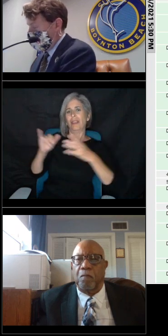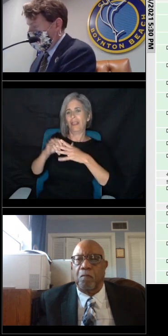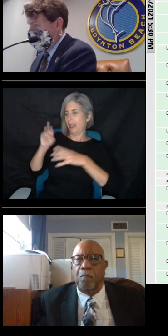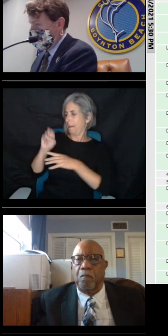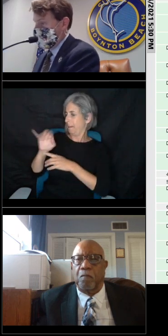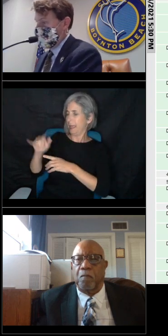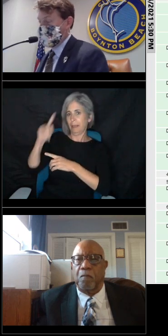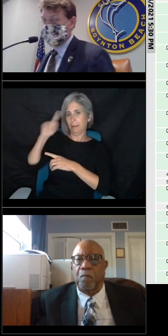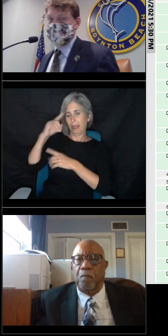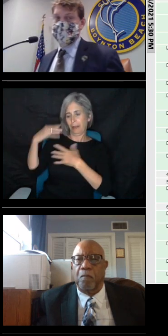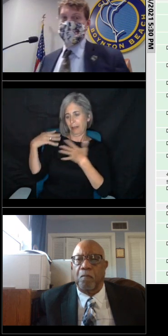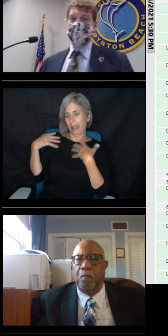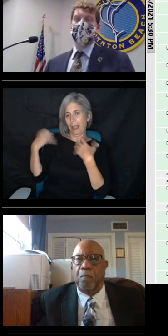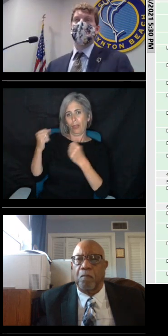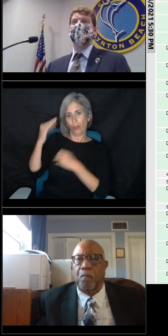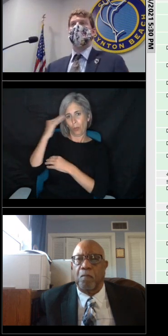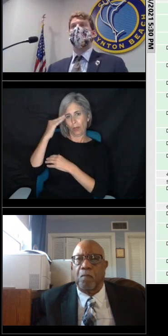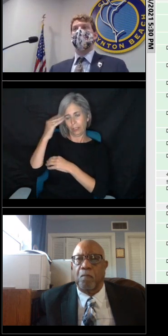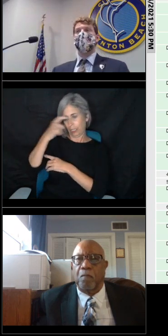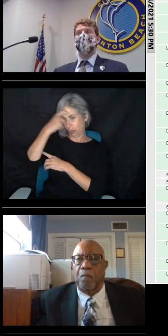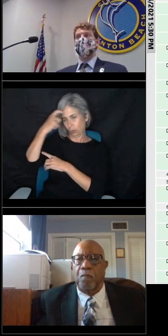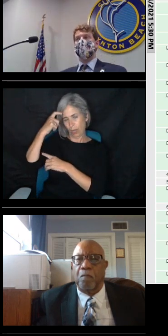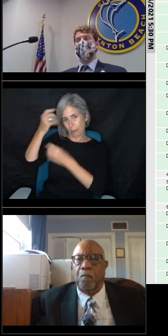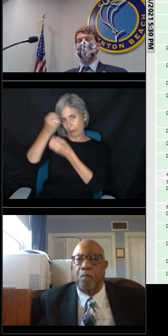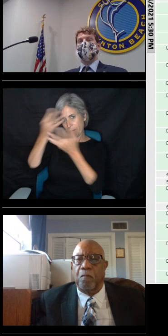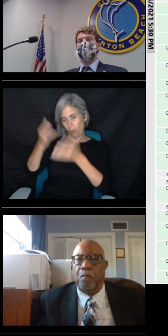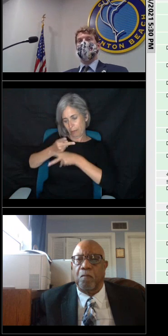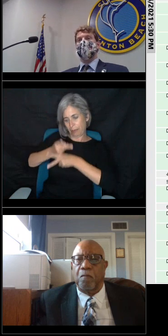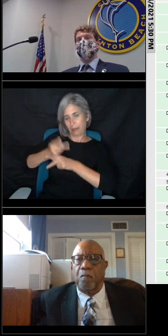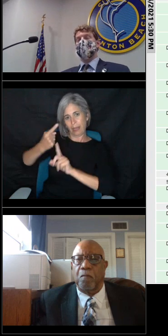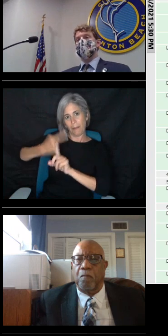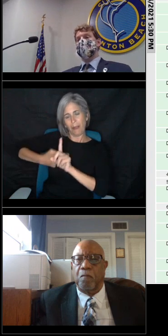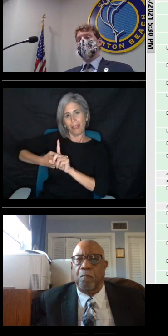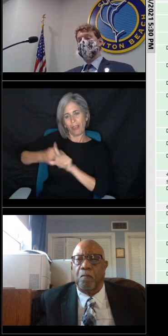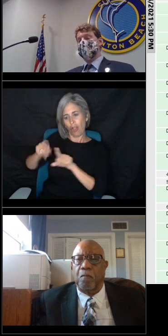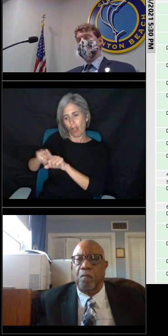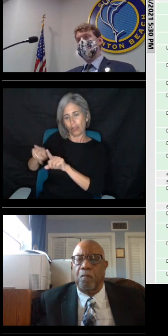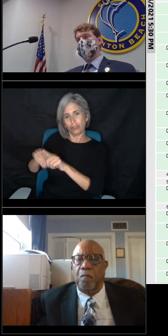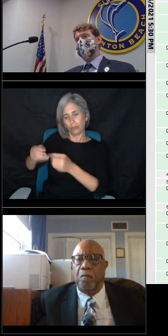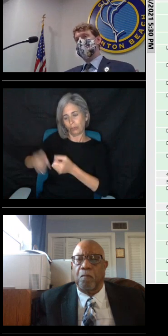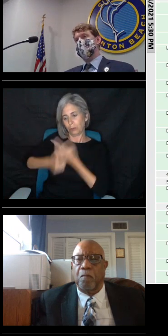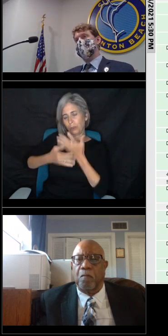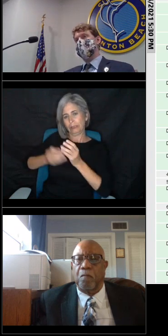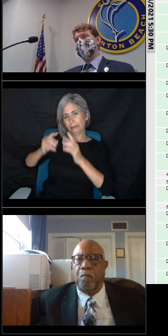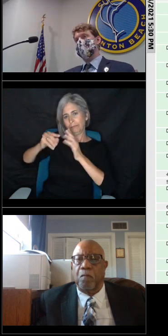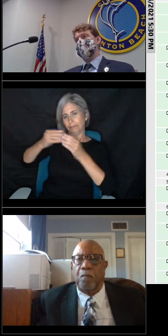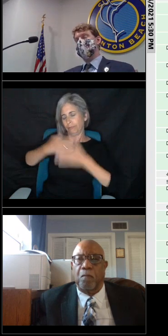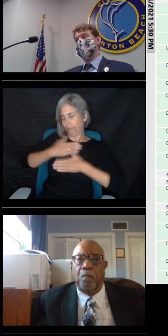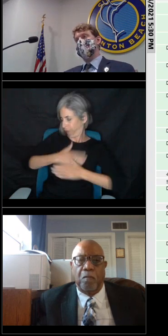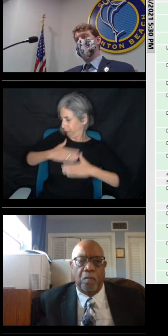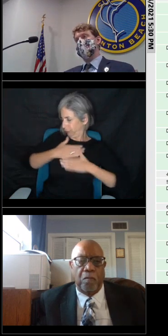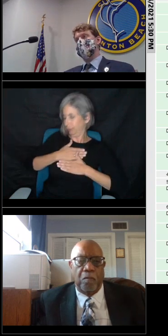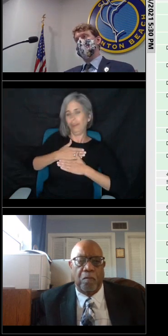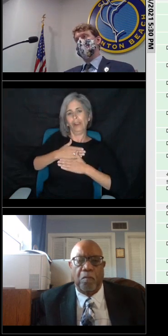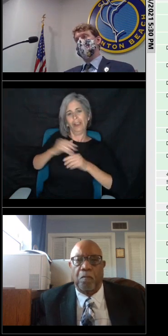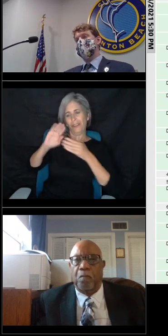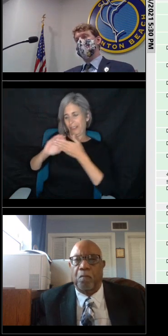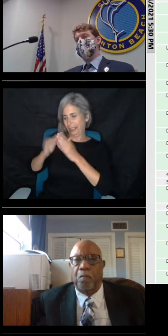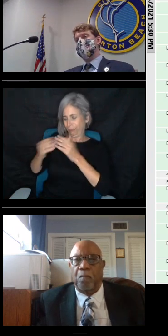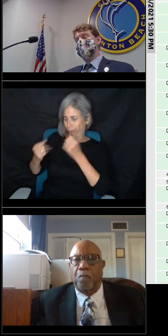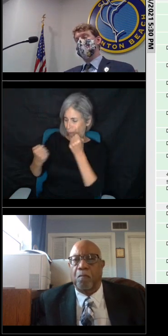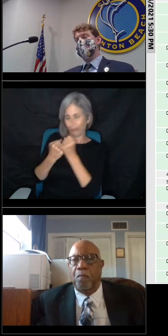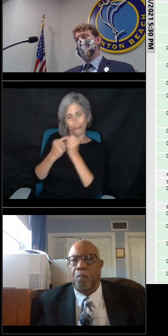Mental Health Awareness and Trauma-Informed Care Month. We also express deep appreciation for the city's continued support